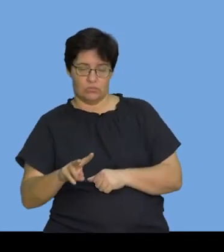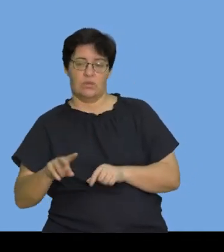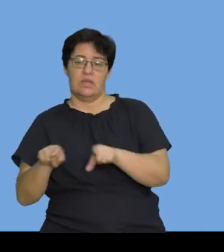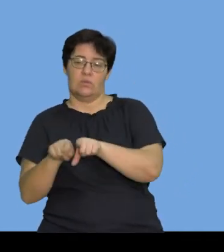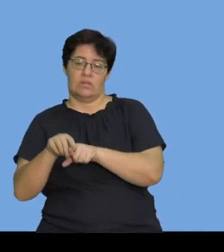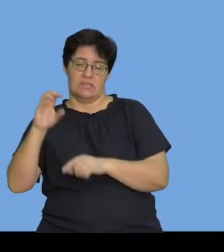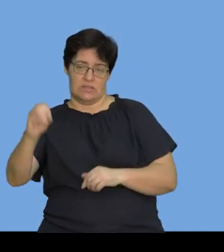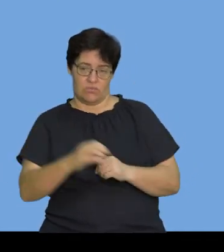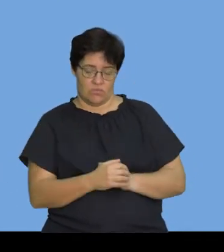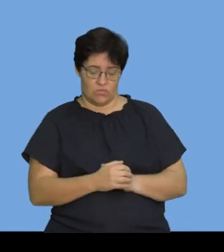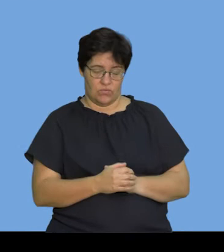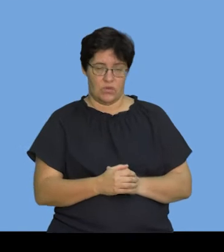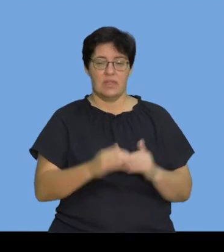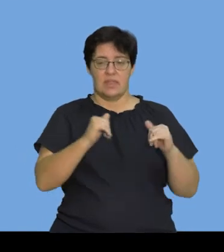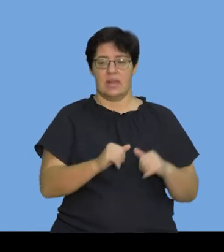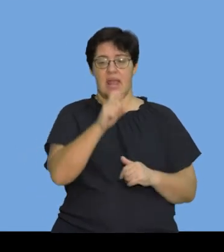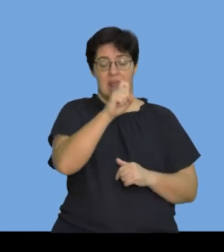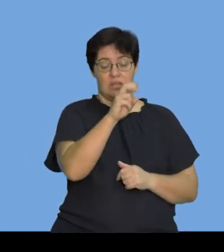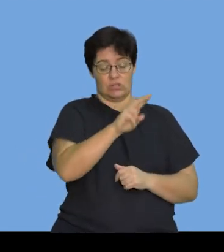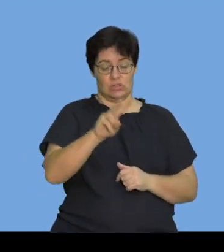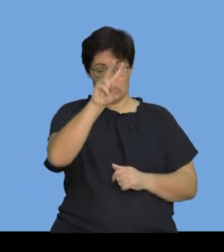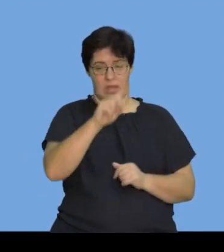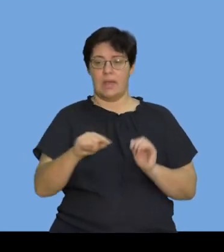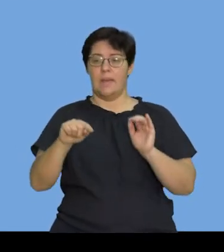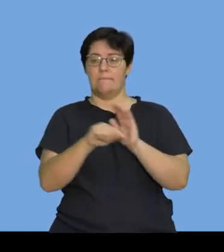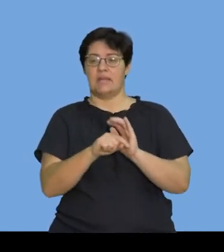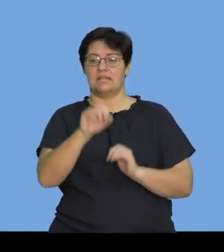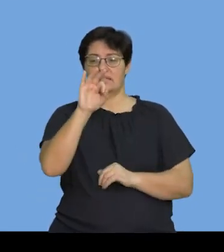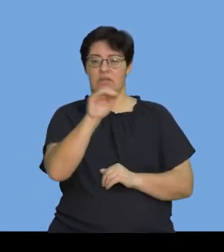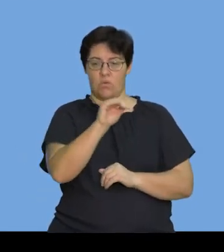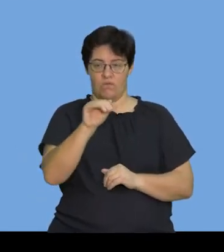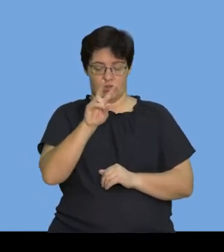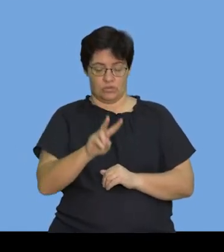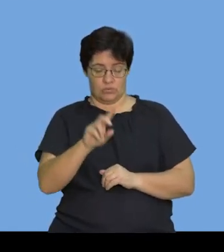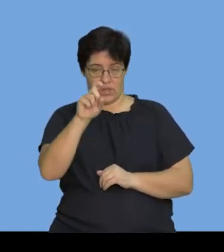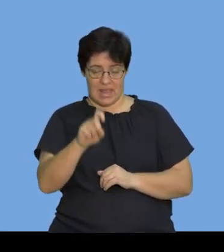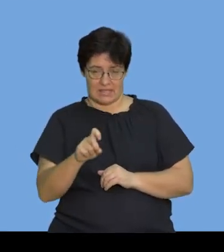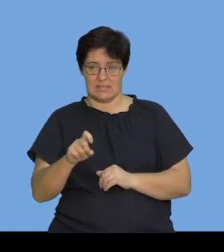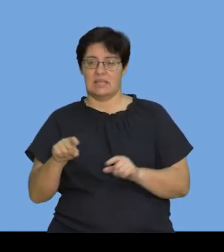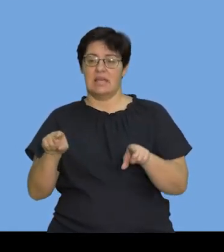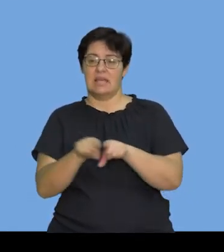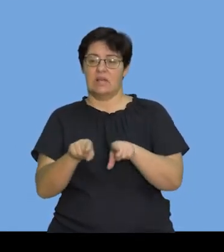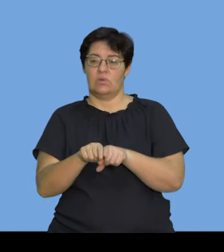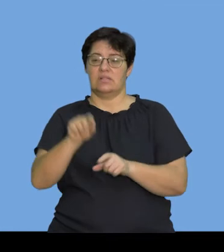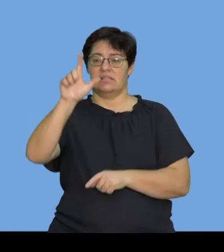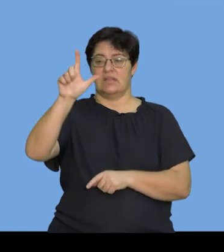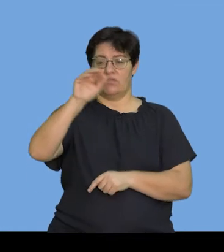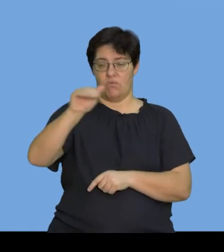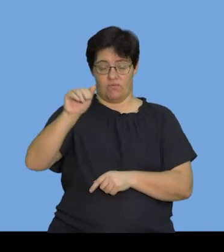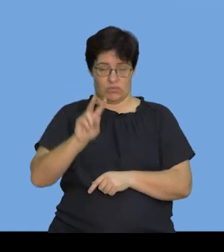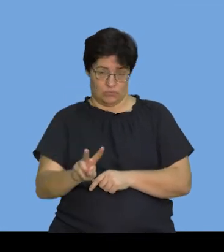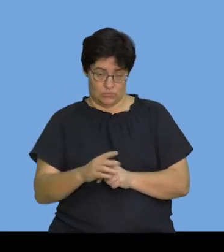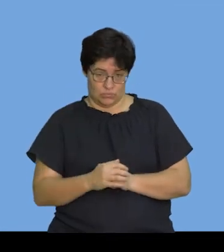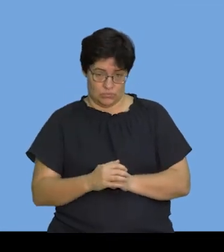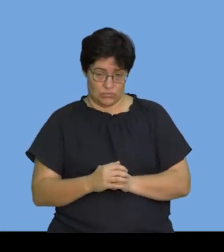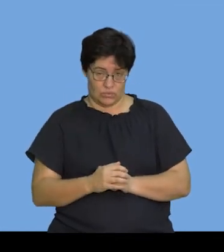it becomes x squared minus 3 over 2x equal to 7 over 2, right? And then